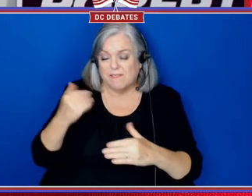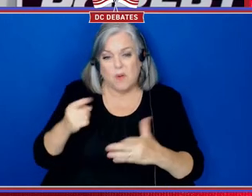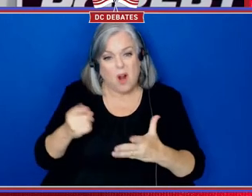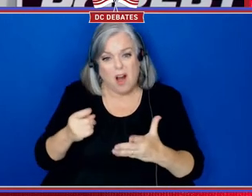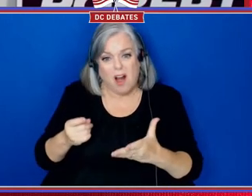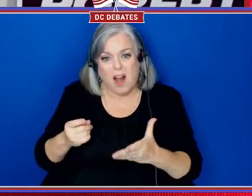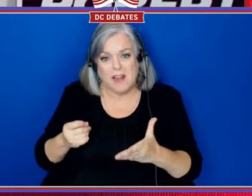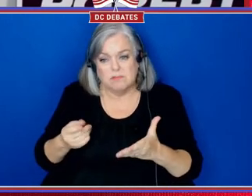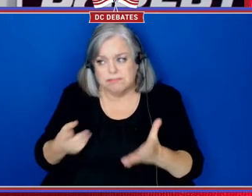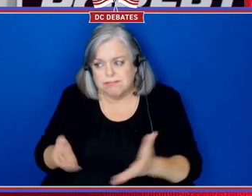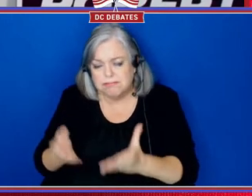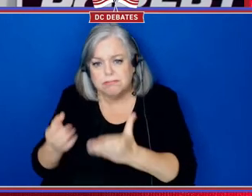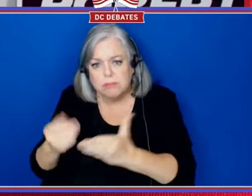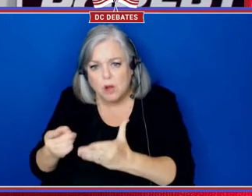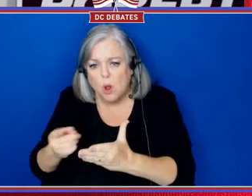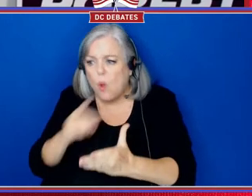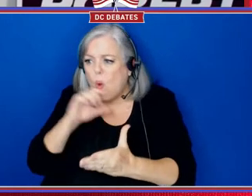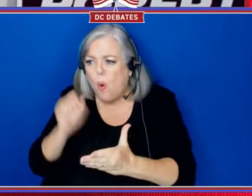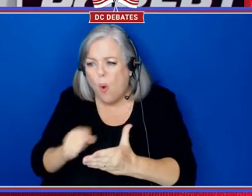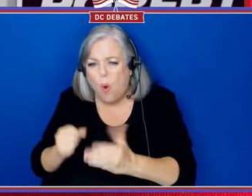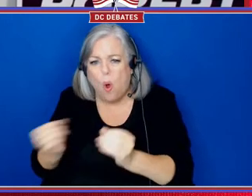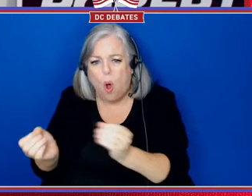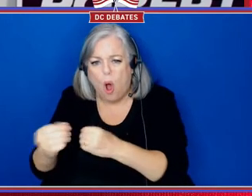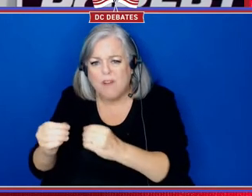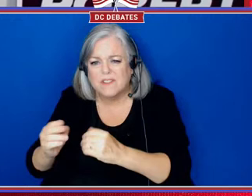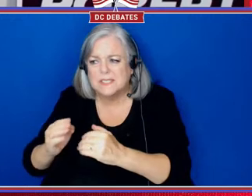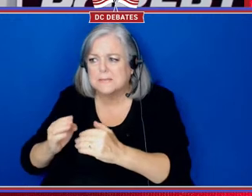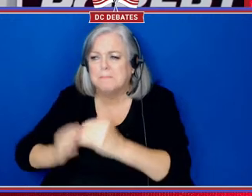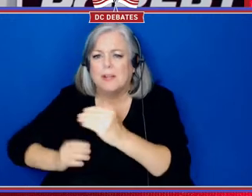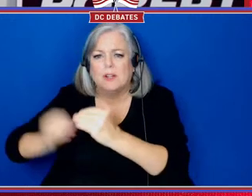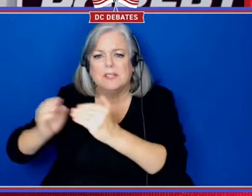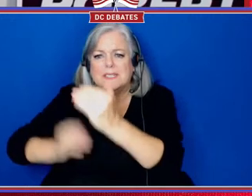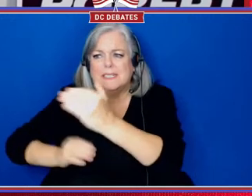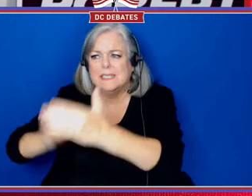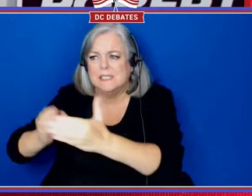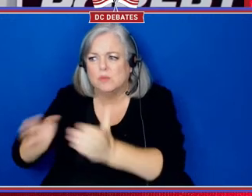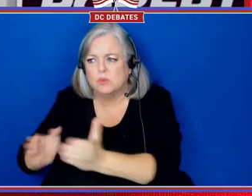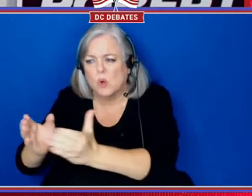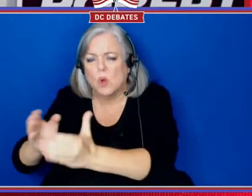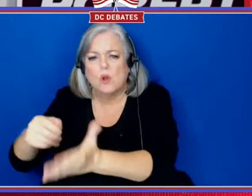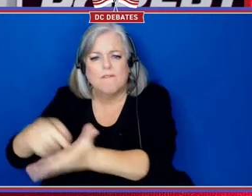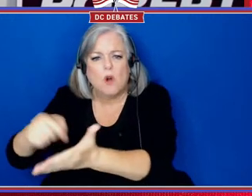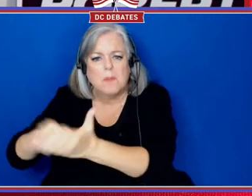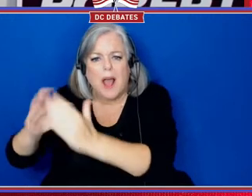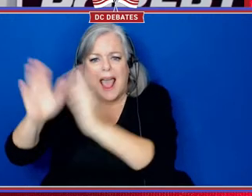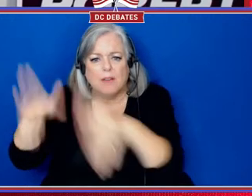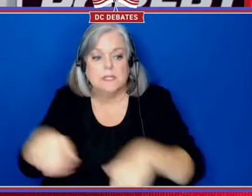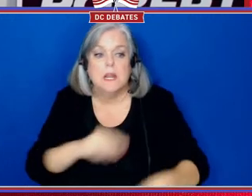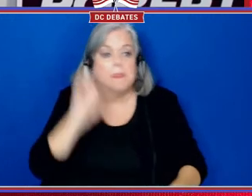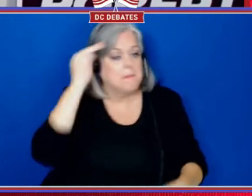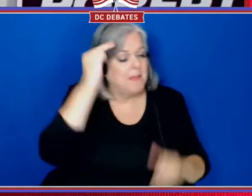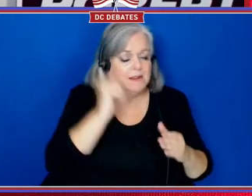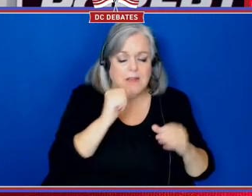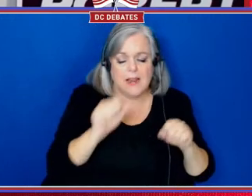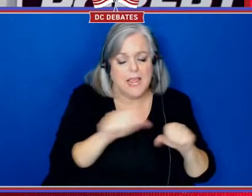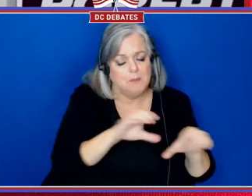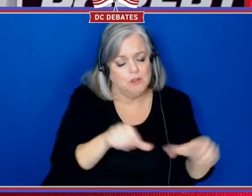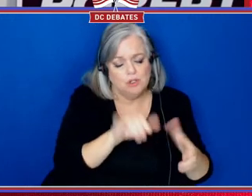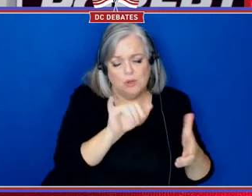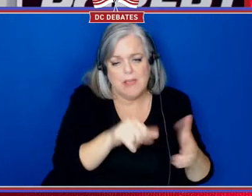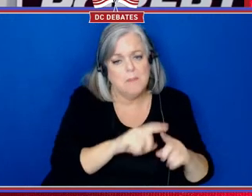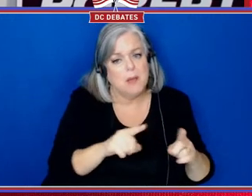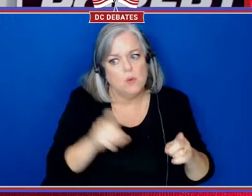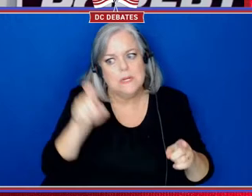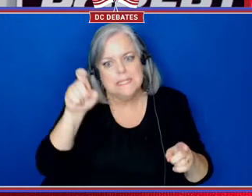into workforce and affordable housing. The mayor has not been able to do that, and we desperately needed it done. A year ago, I created a pilot program